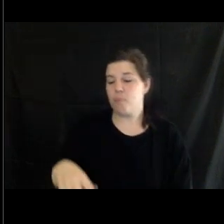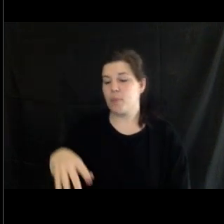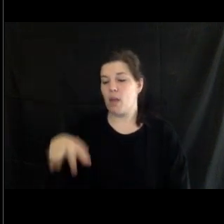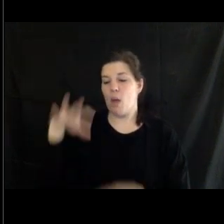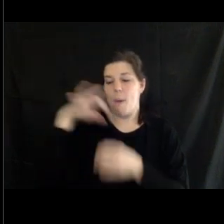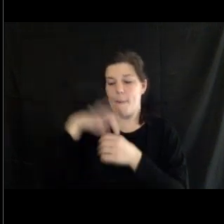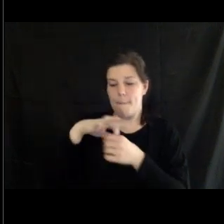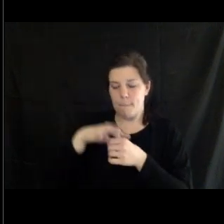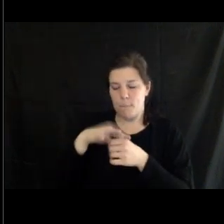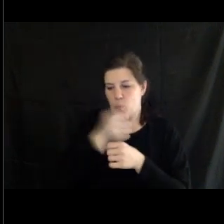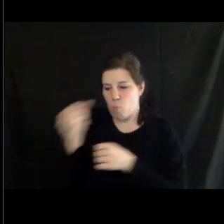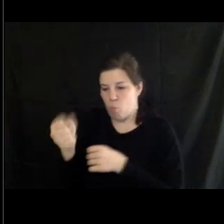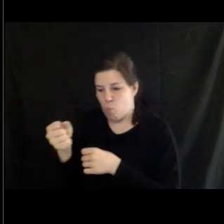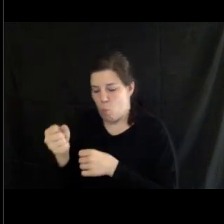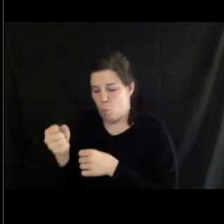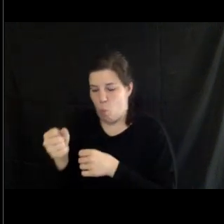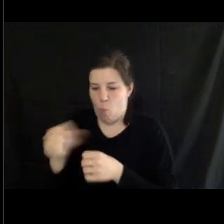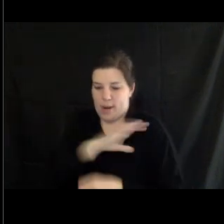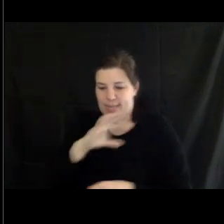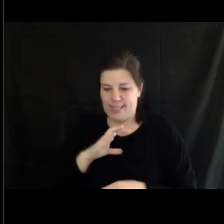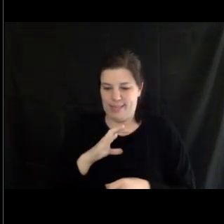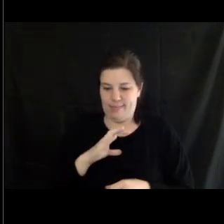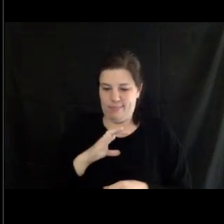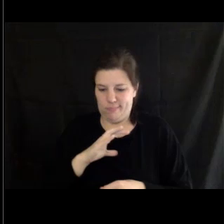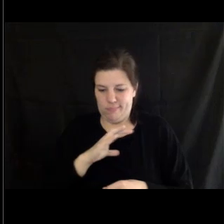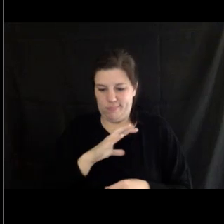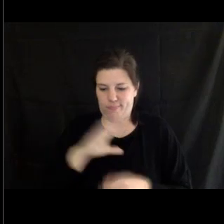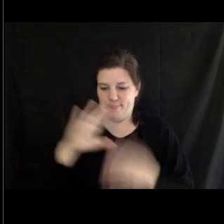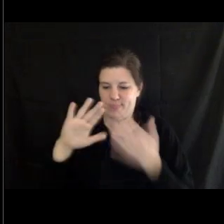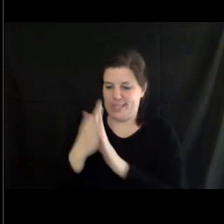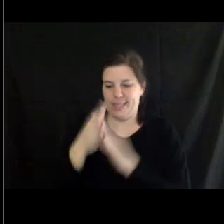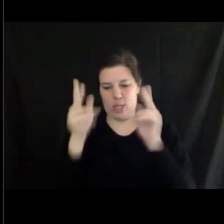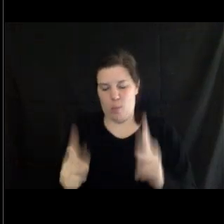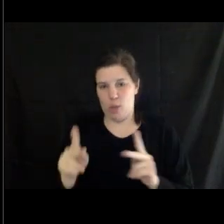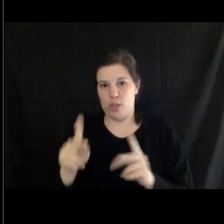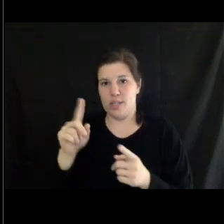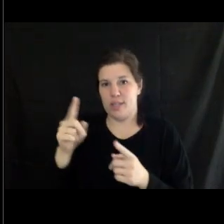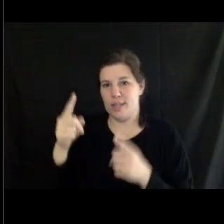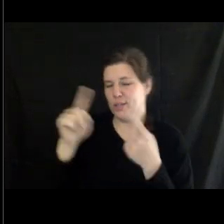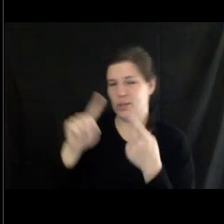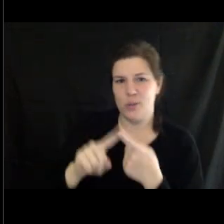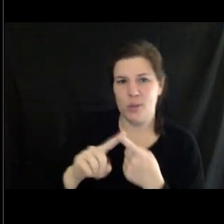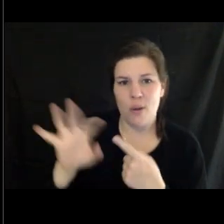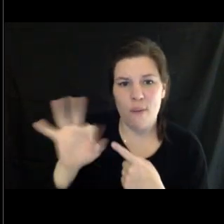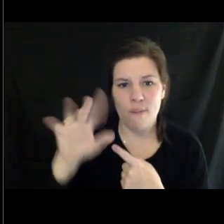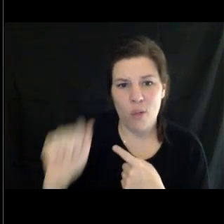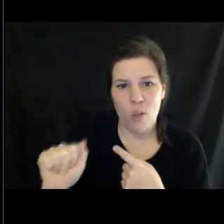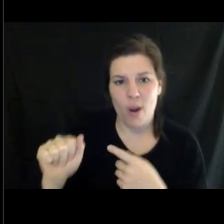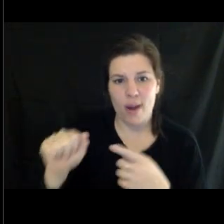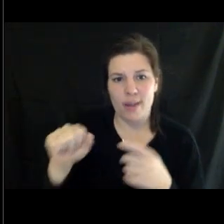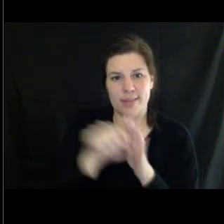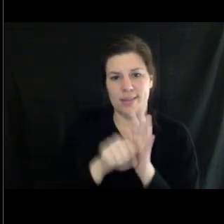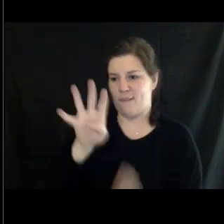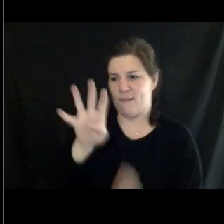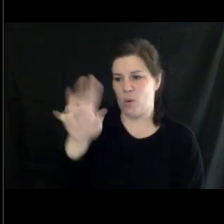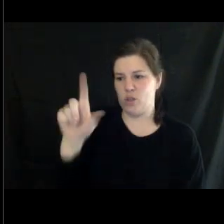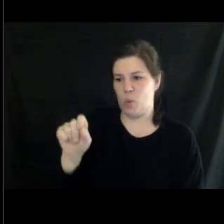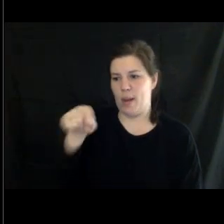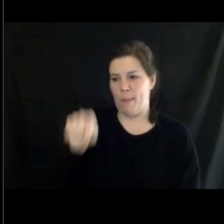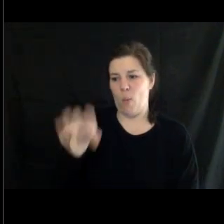the Local Affordable Housing Advisory Committee pursuant to Florida Statute 420.9076, the State